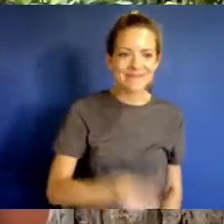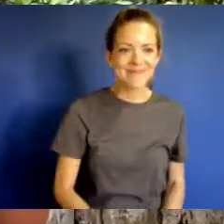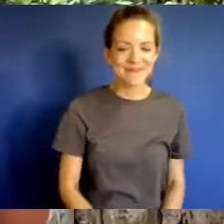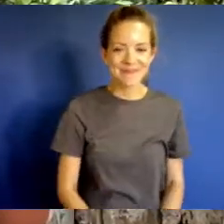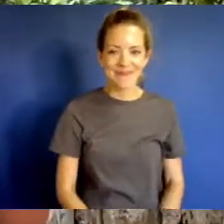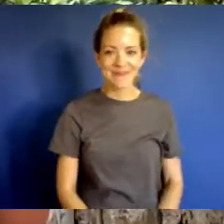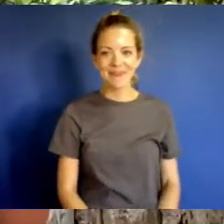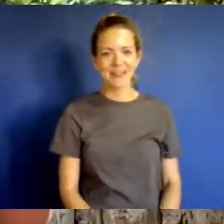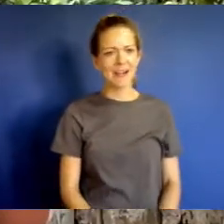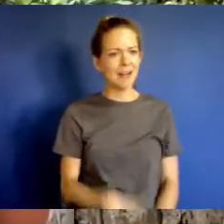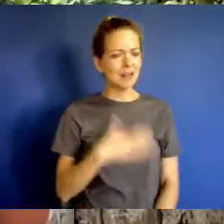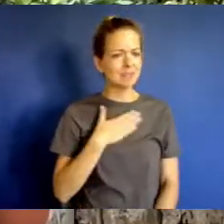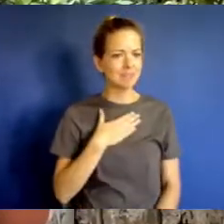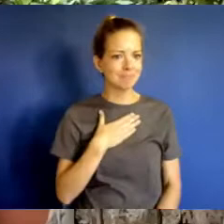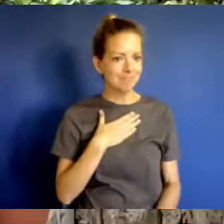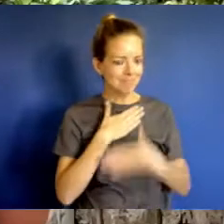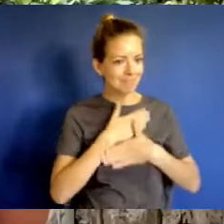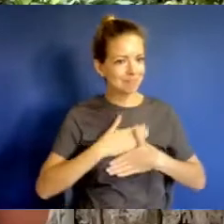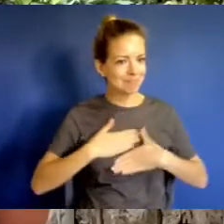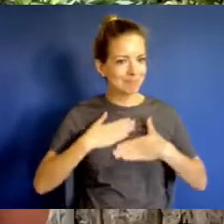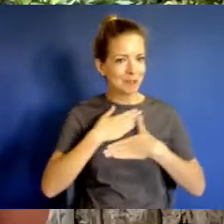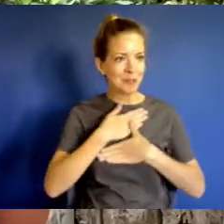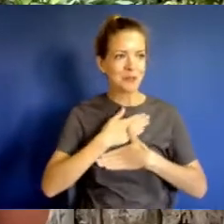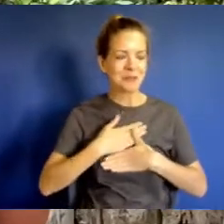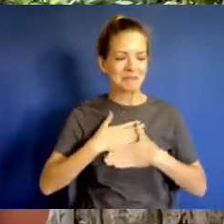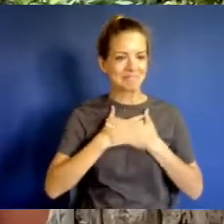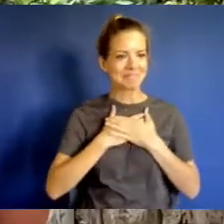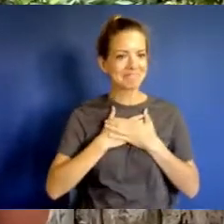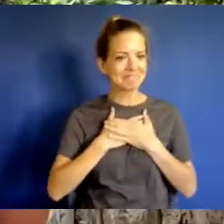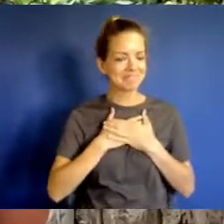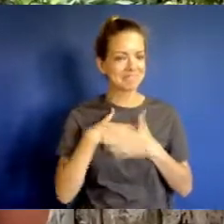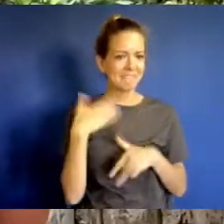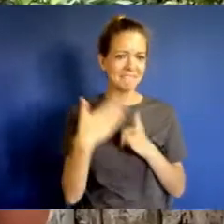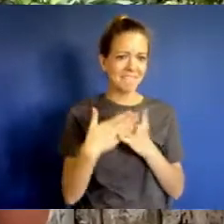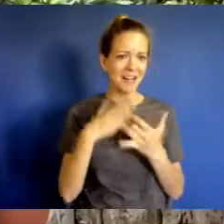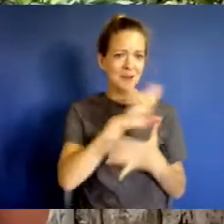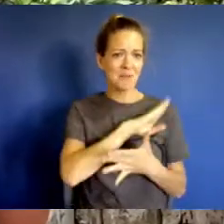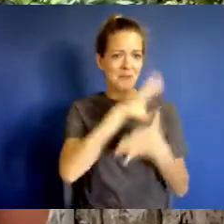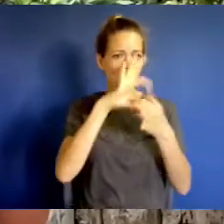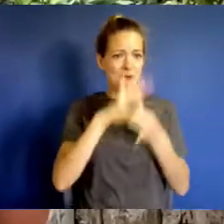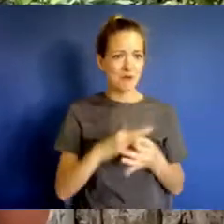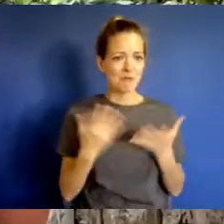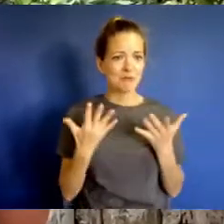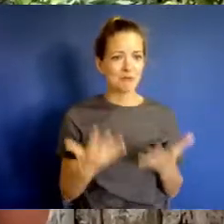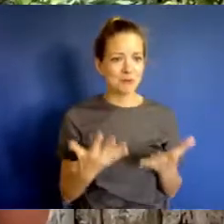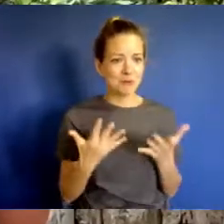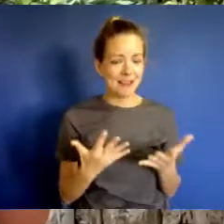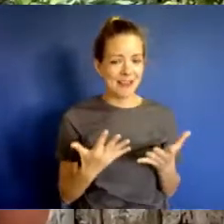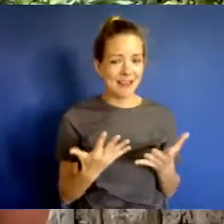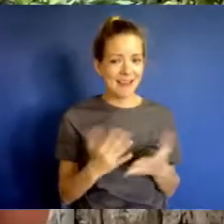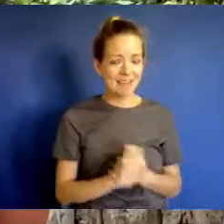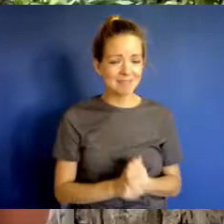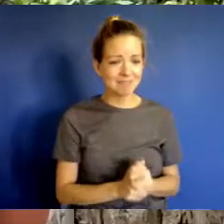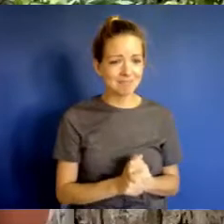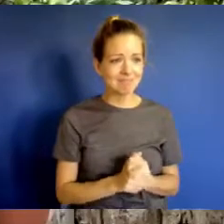I'm going to get emotional now. So the final session of the